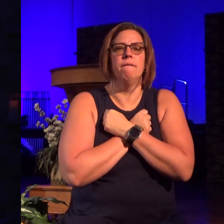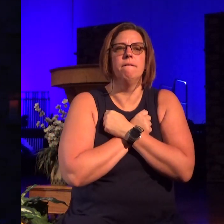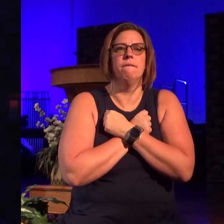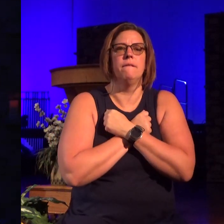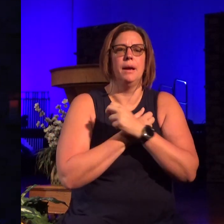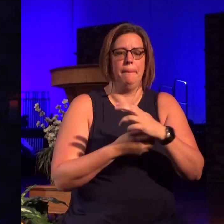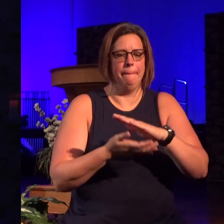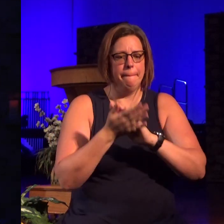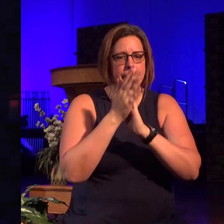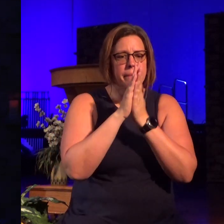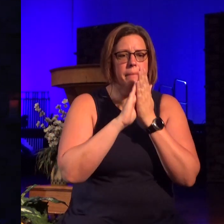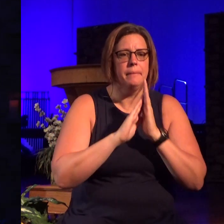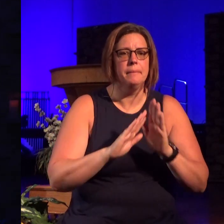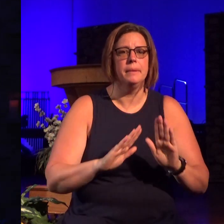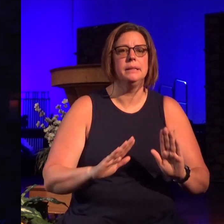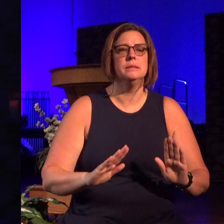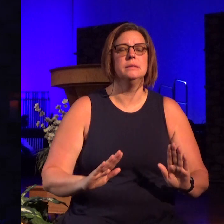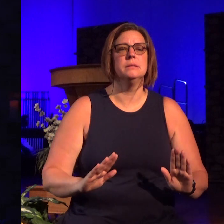peace,